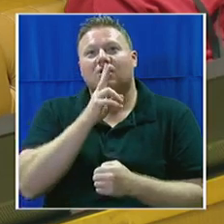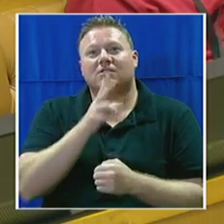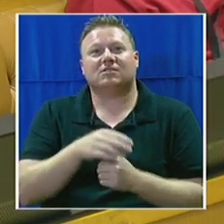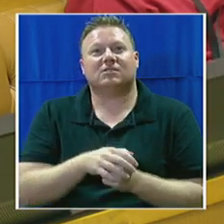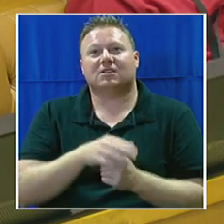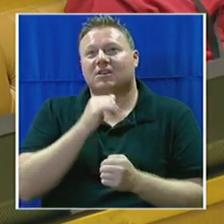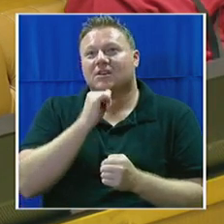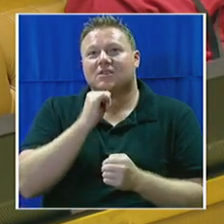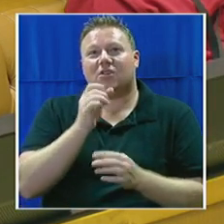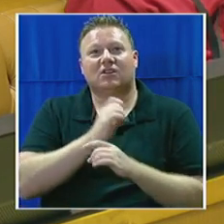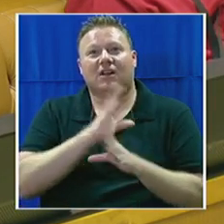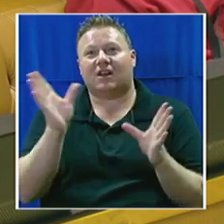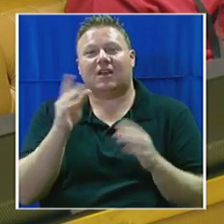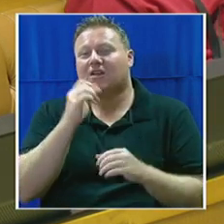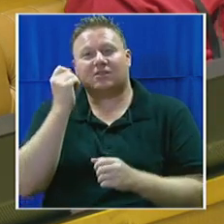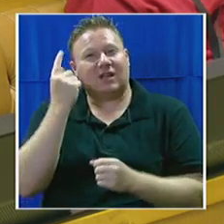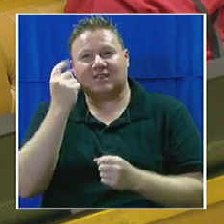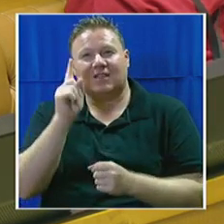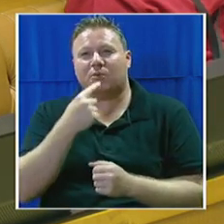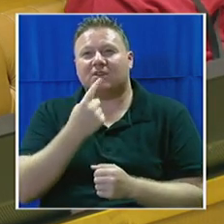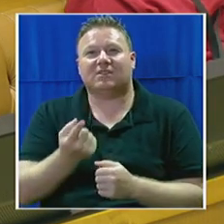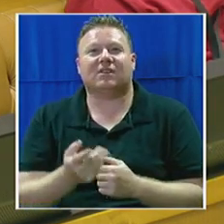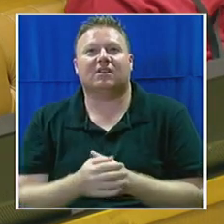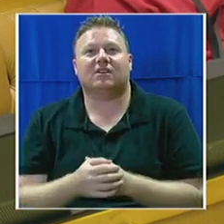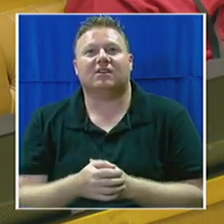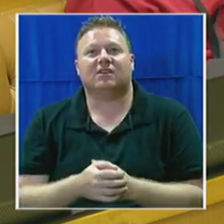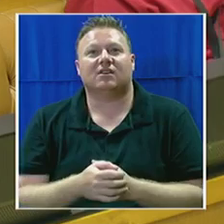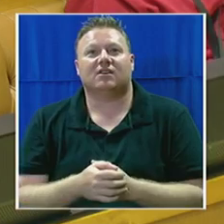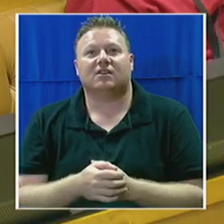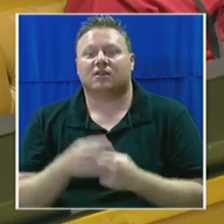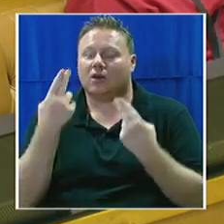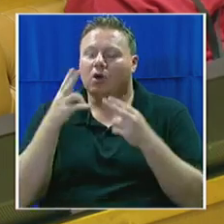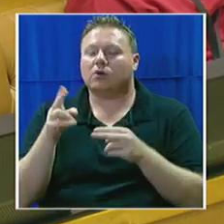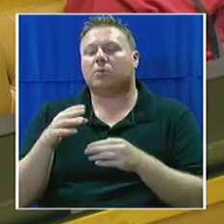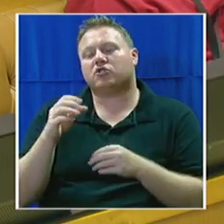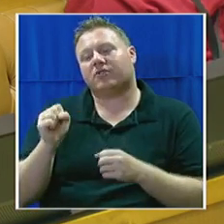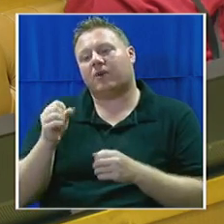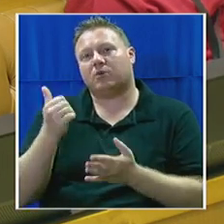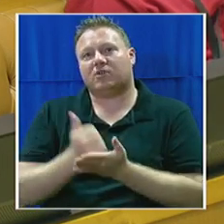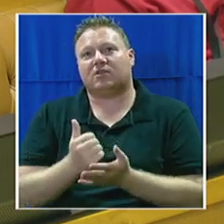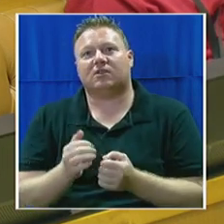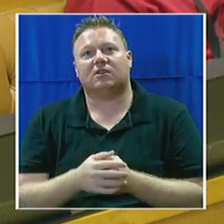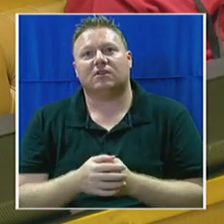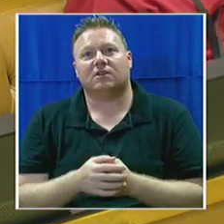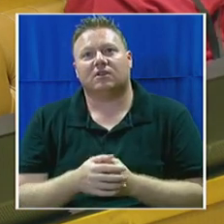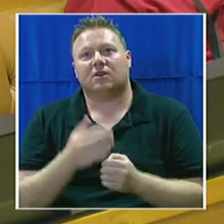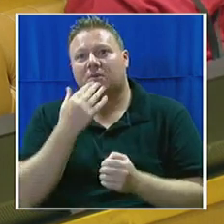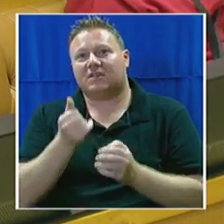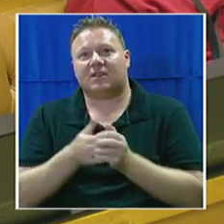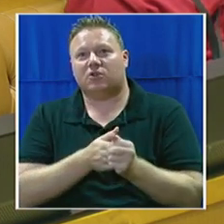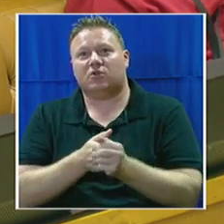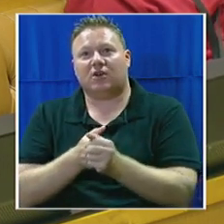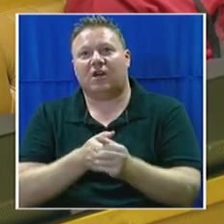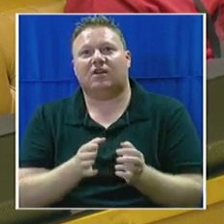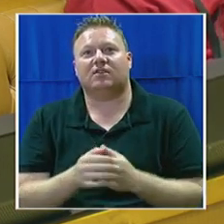not coherent. You can't understand what he's saying. Honorable Shivambo, can you please take your and seat? maybe the question could guide him in terms Honorable of what he must Shivambo,